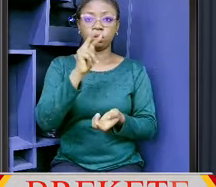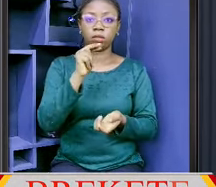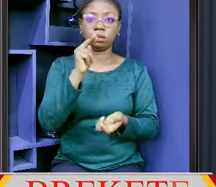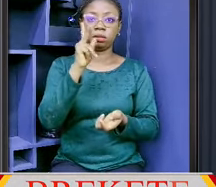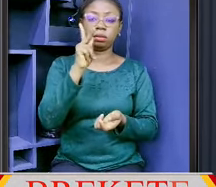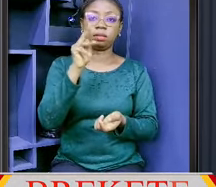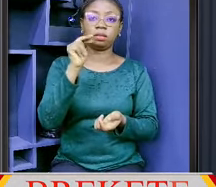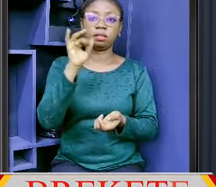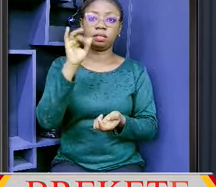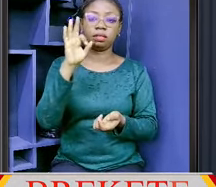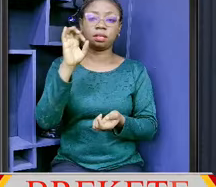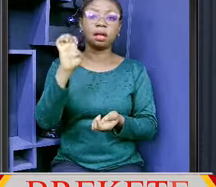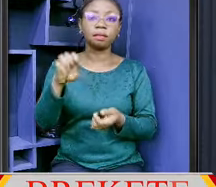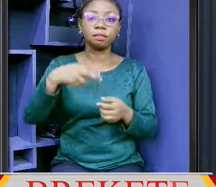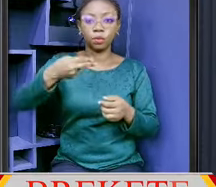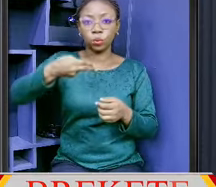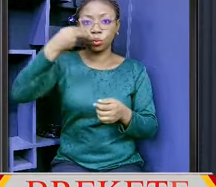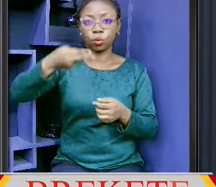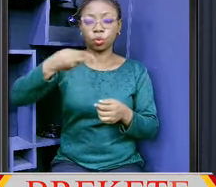nice spoon,